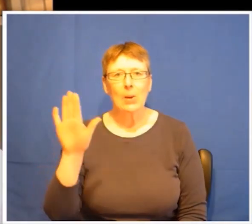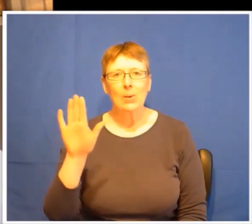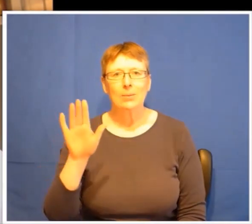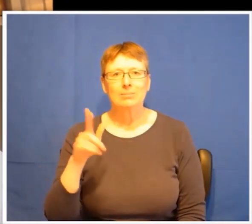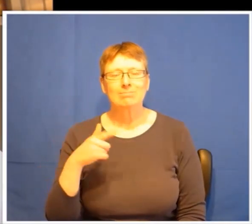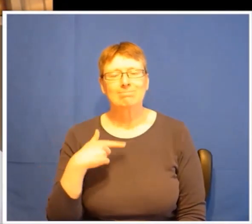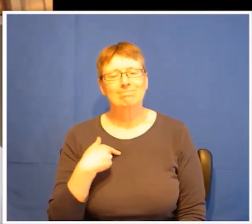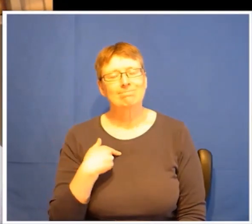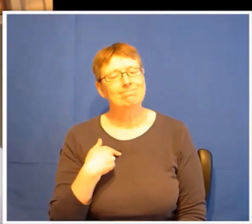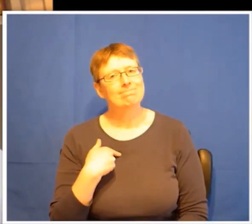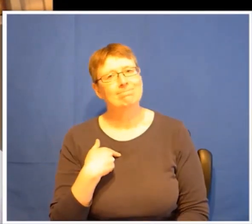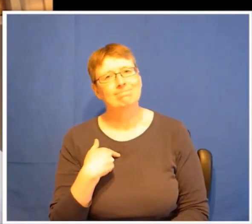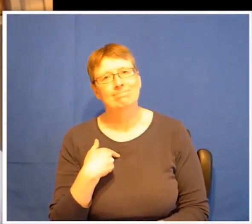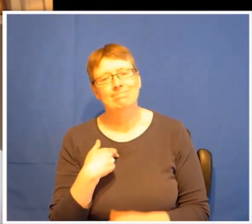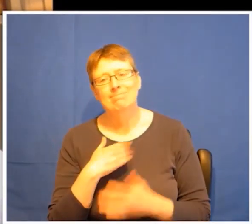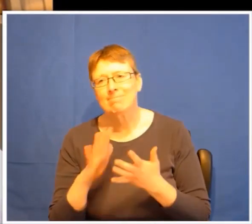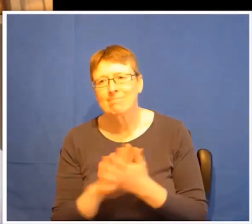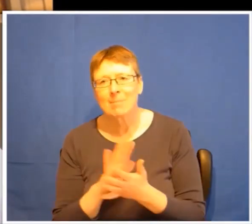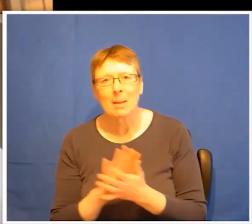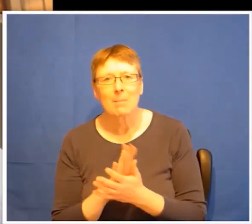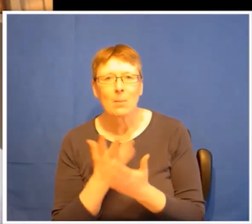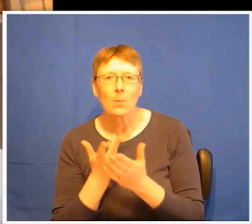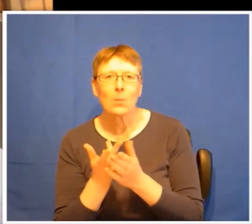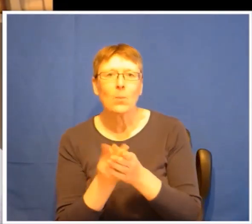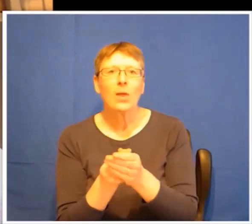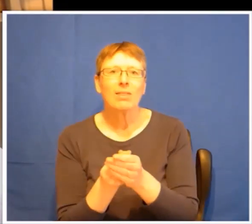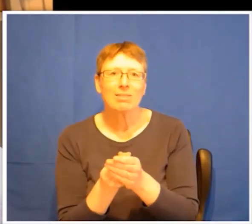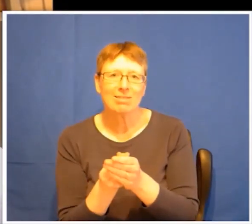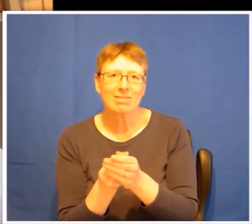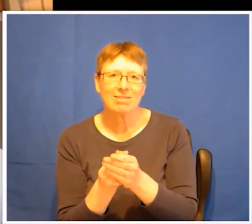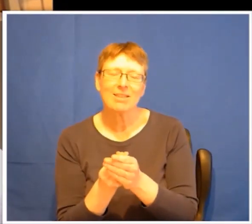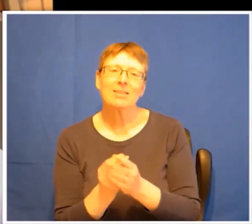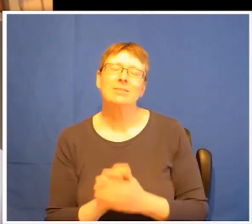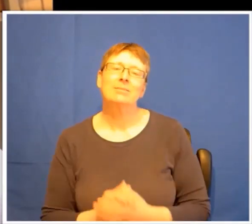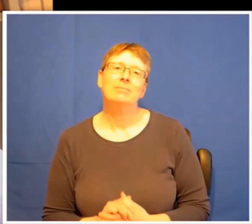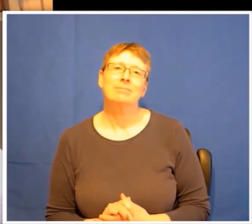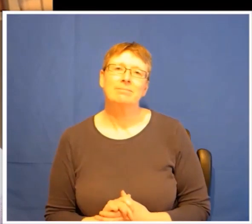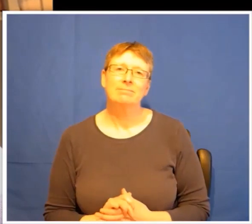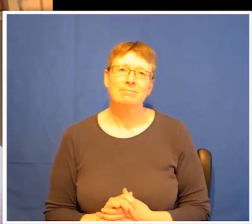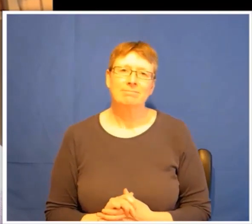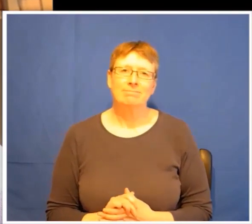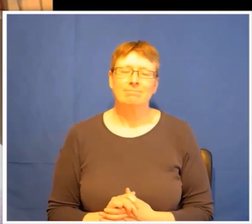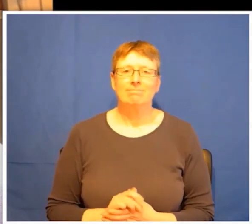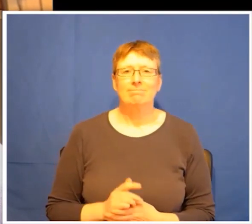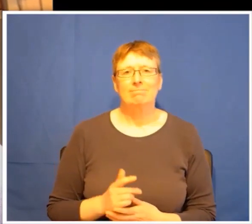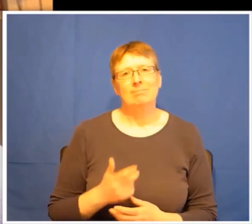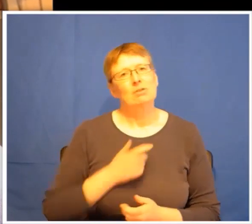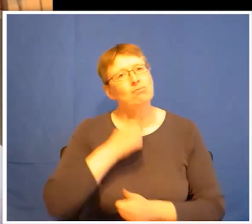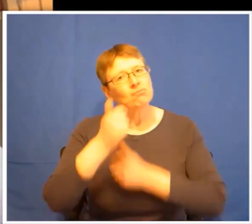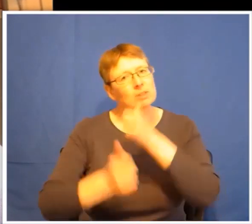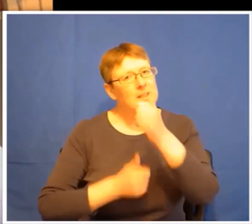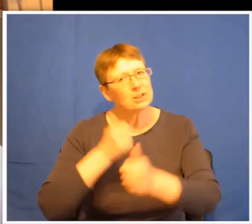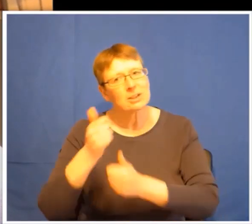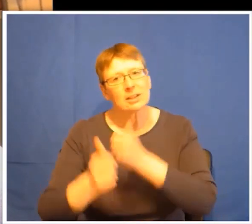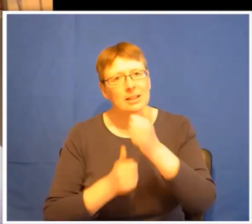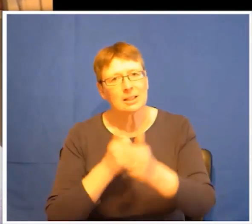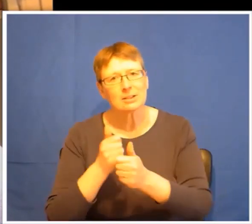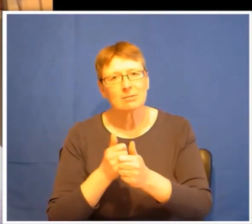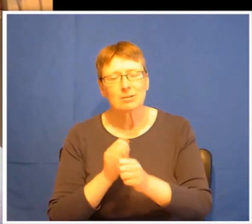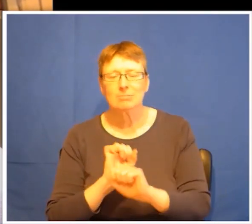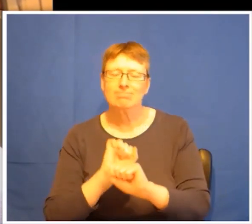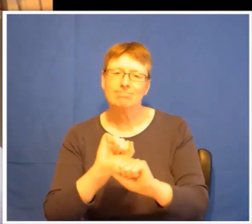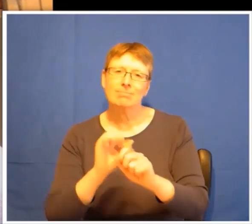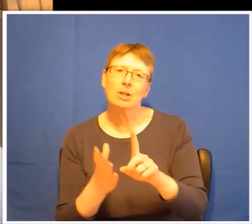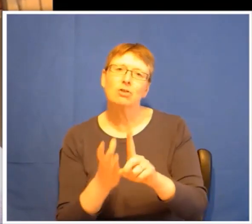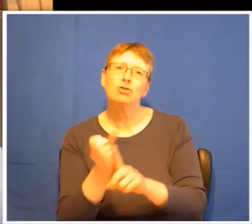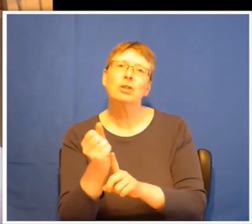Hello, I'm really delighted to be able to be with you in spirit, at least today, to say very, very many congratulations